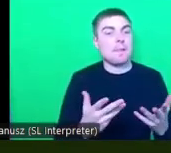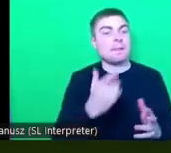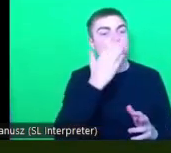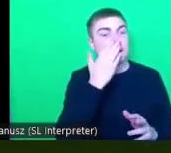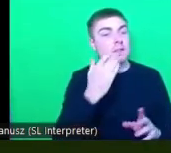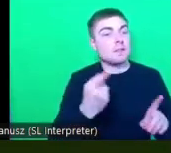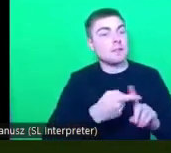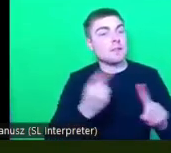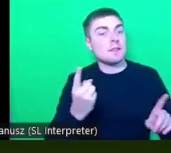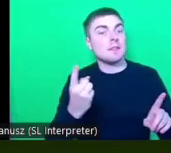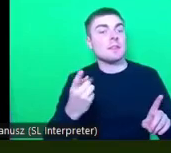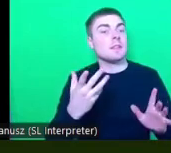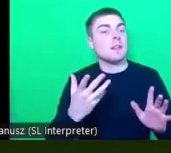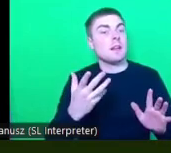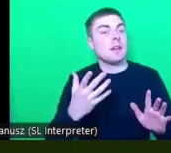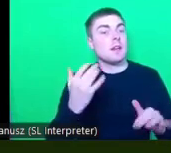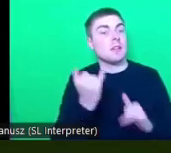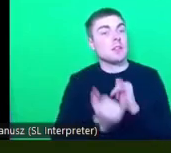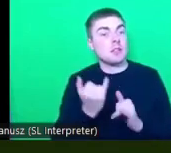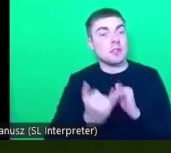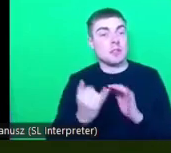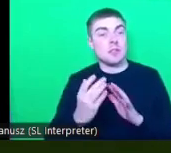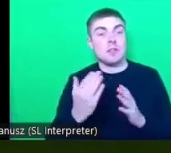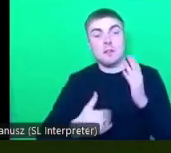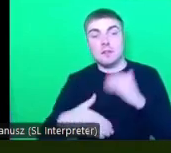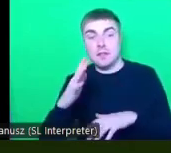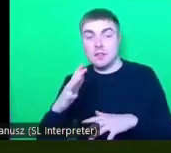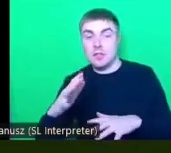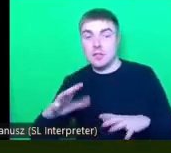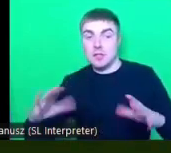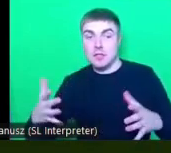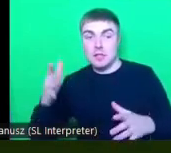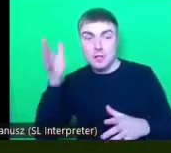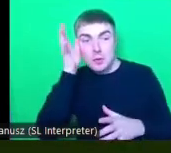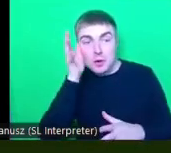abundance within wolf territories. And